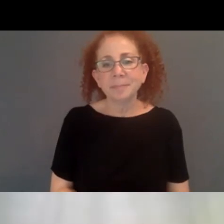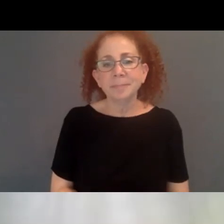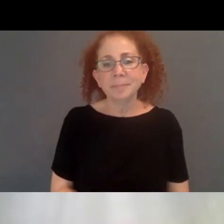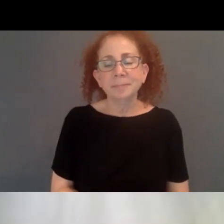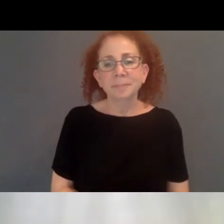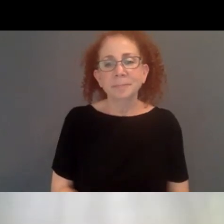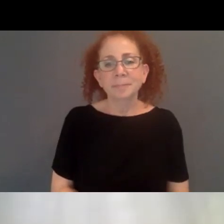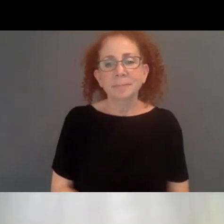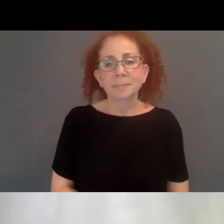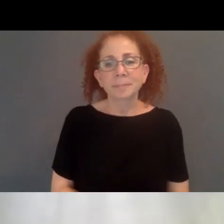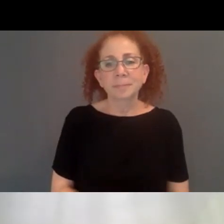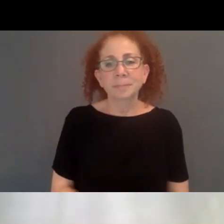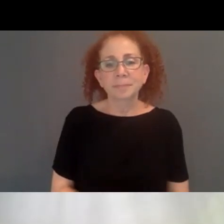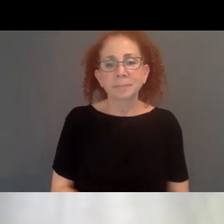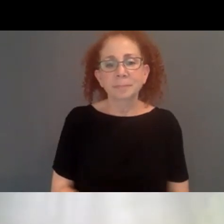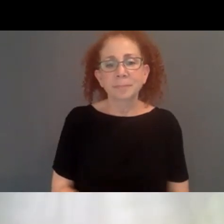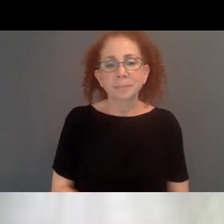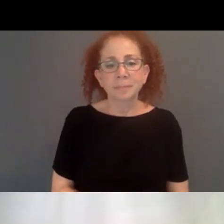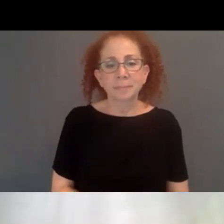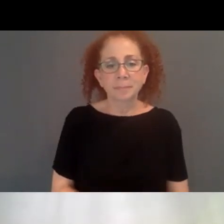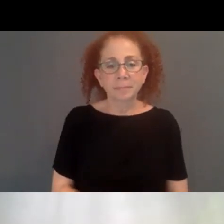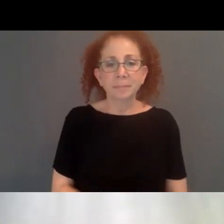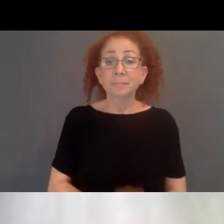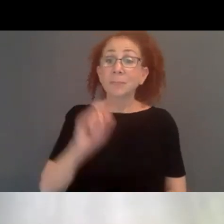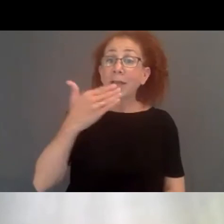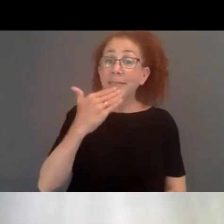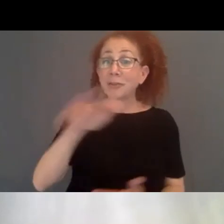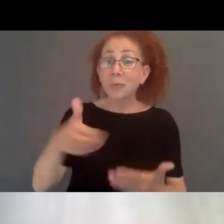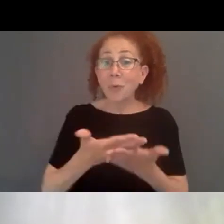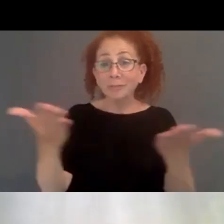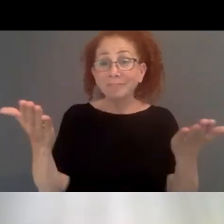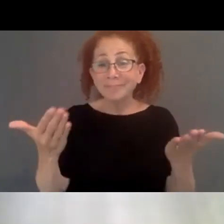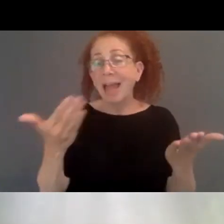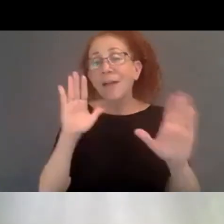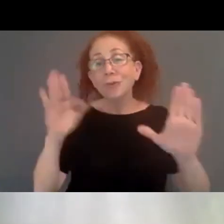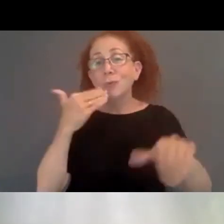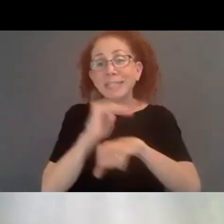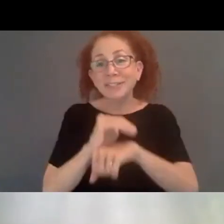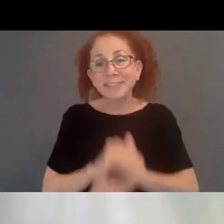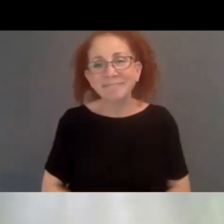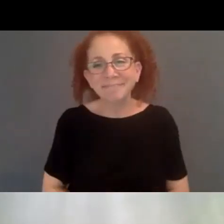So thank you, everyone. Have a great evening.